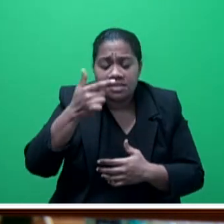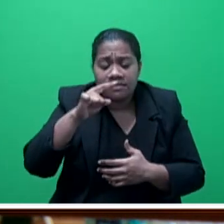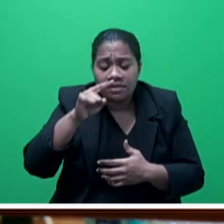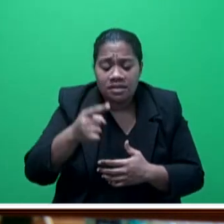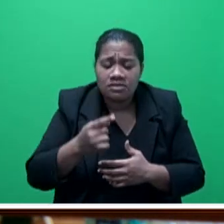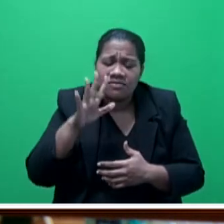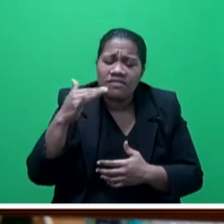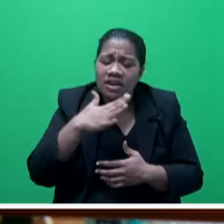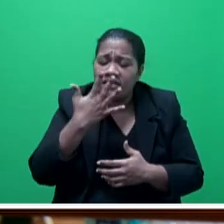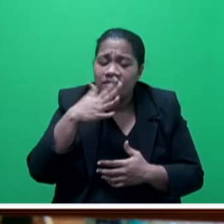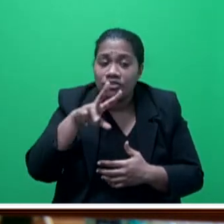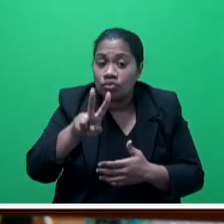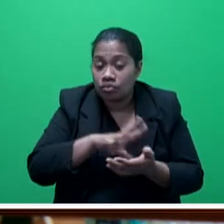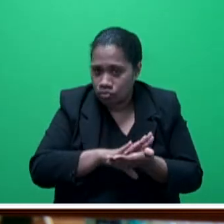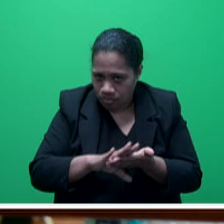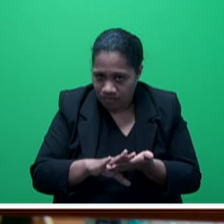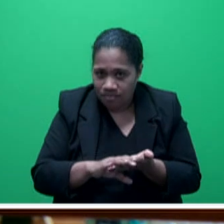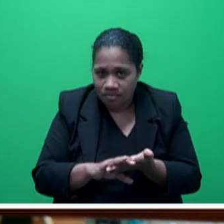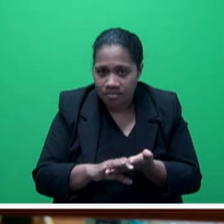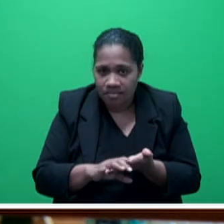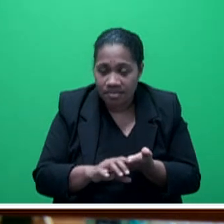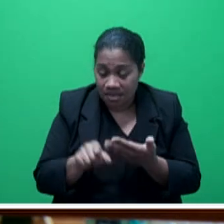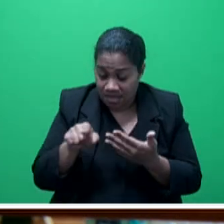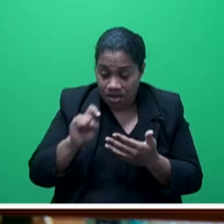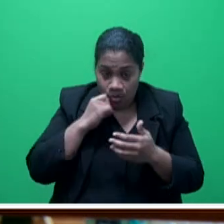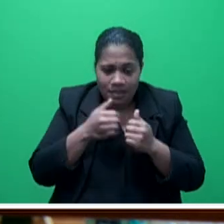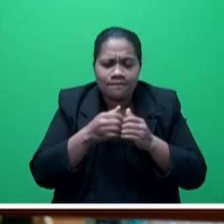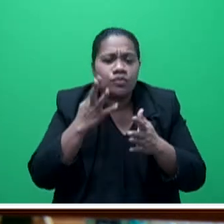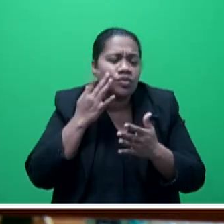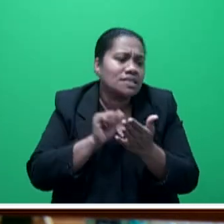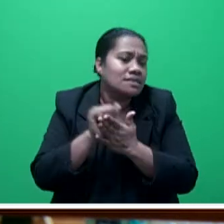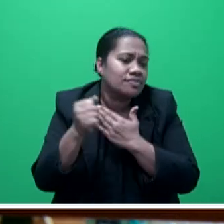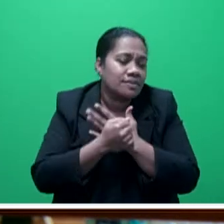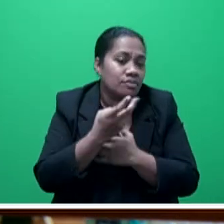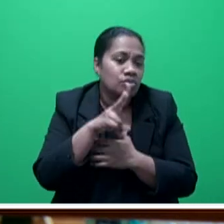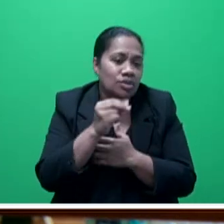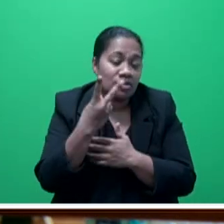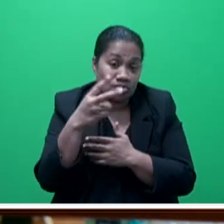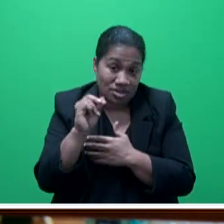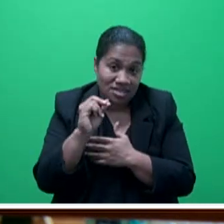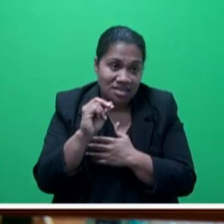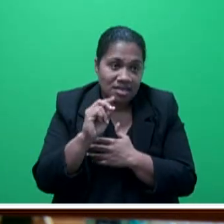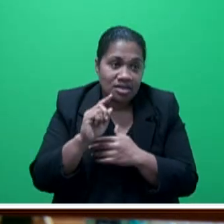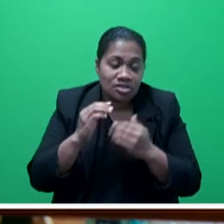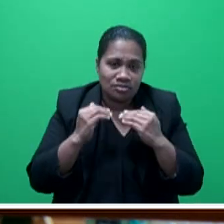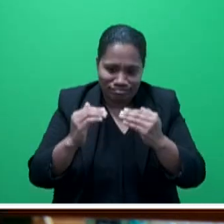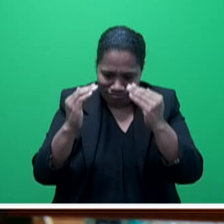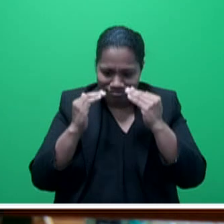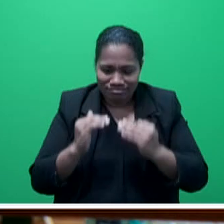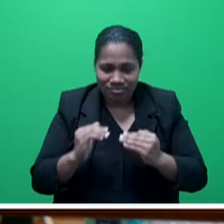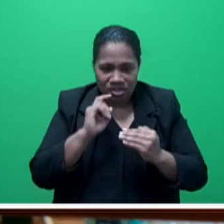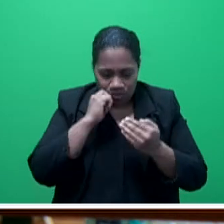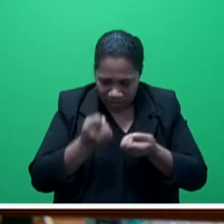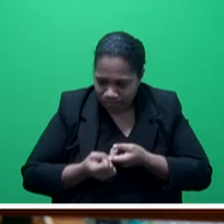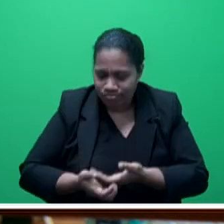$47,552. The initiative will resume in September 2020 as a next wave with replenished stock of seeds. The Ministry